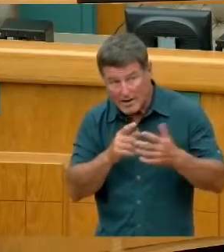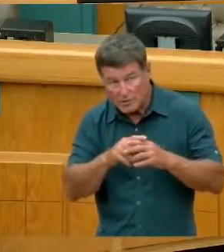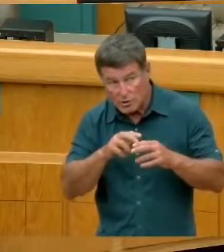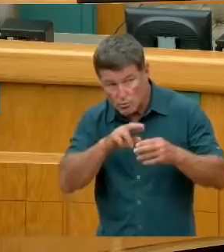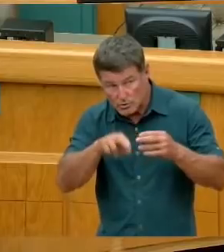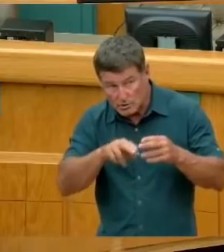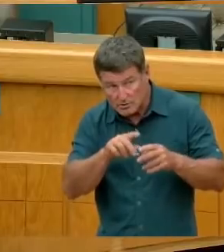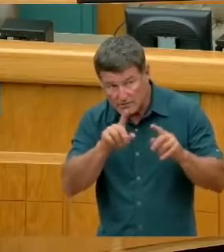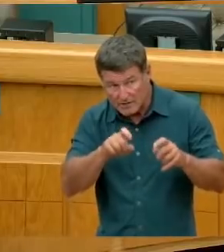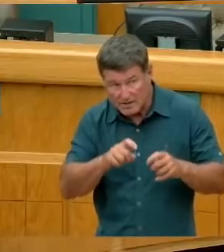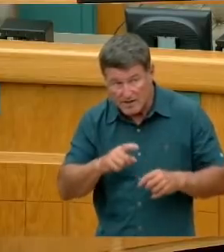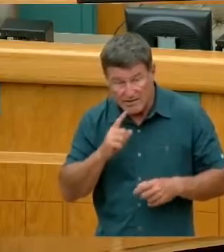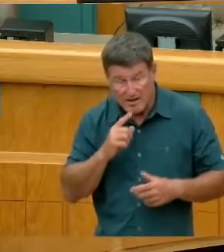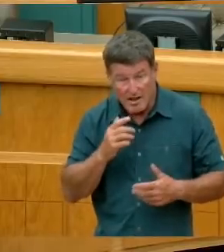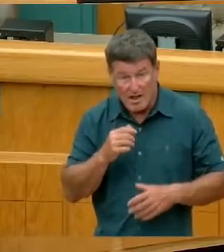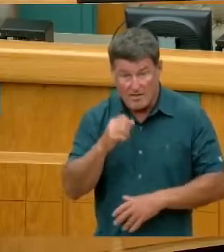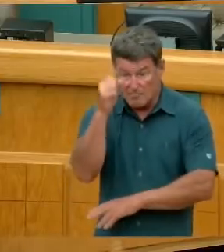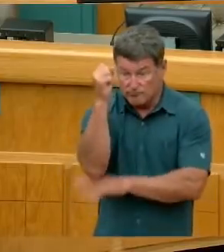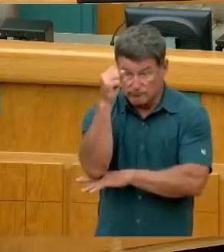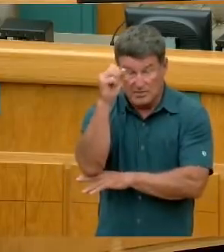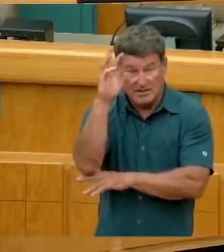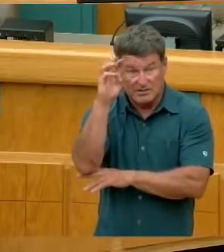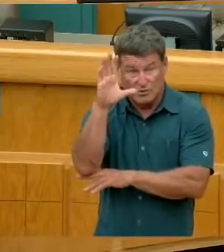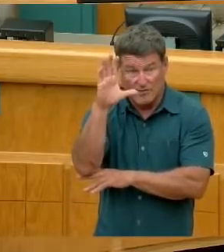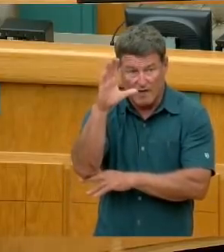broken again.